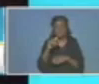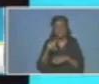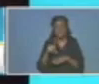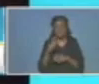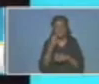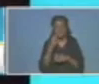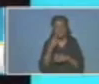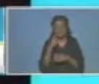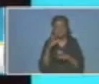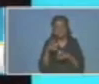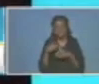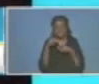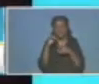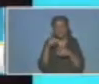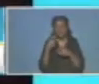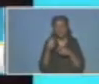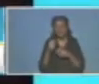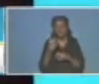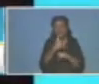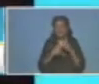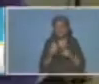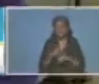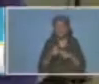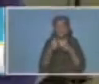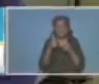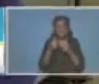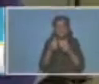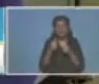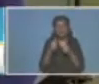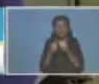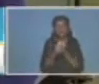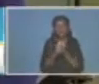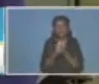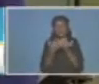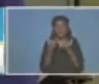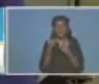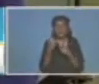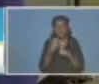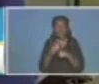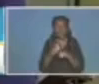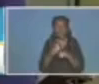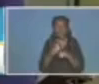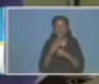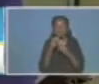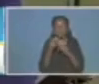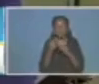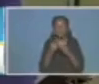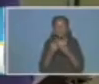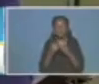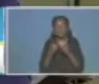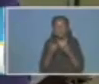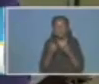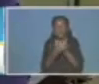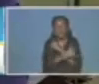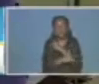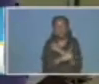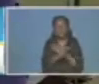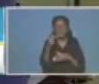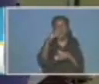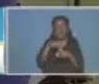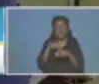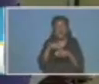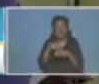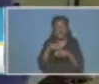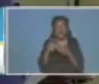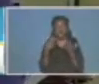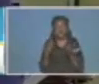to date, 125 countries are participating in this program. We'll introduce you to the latest recipients of the